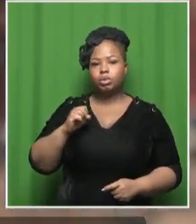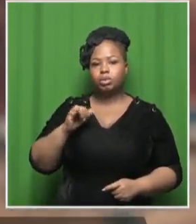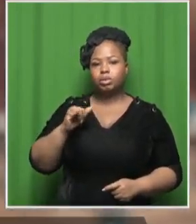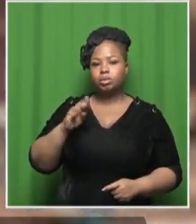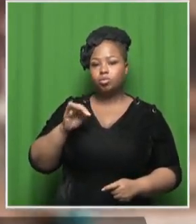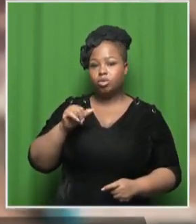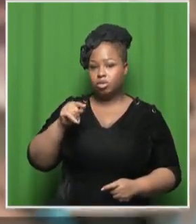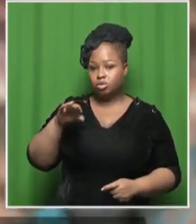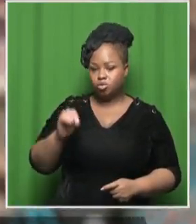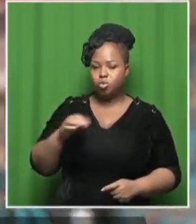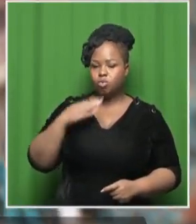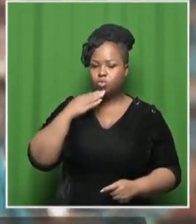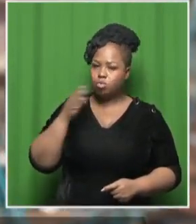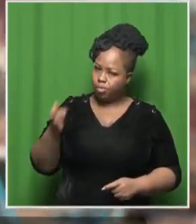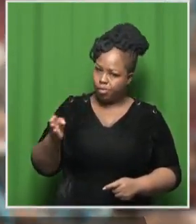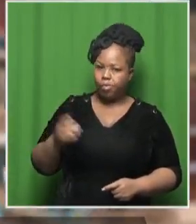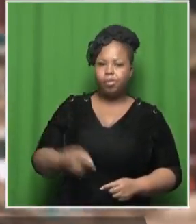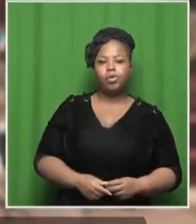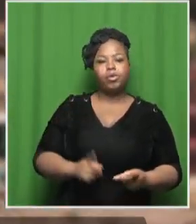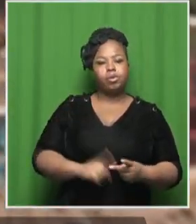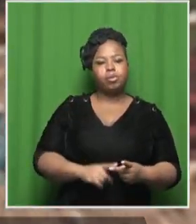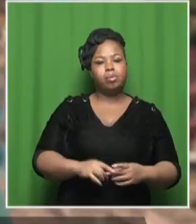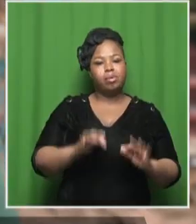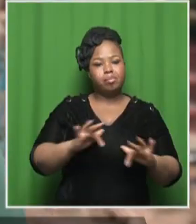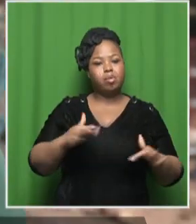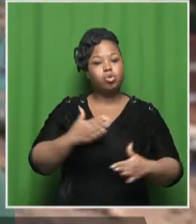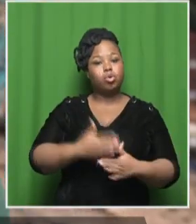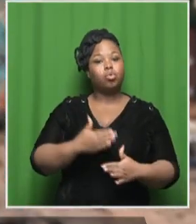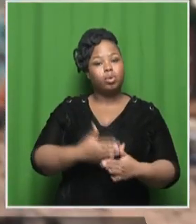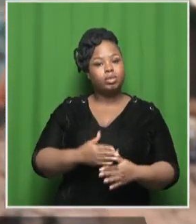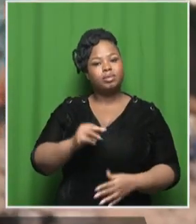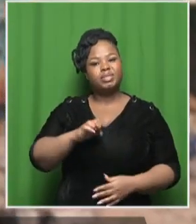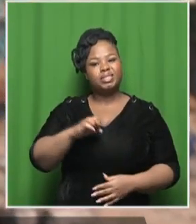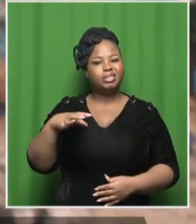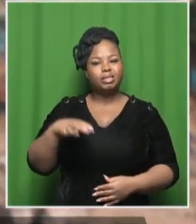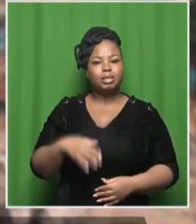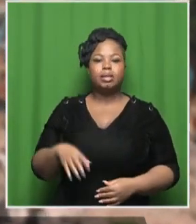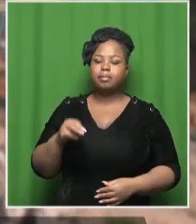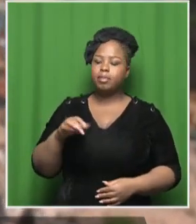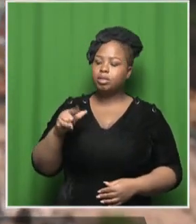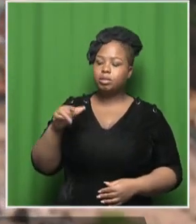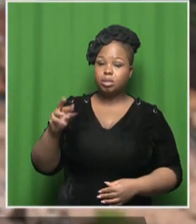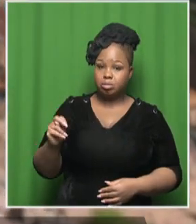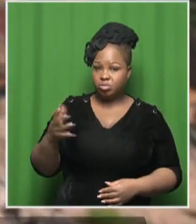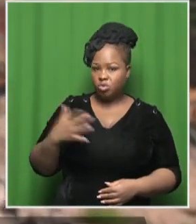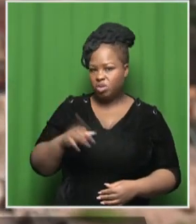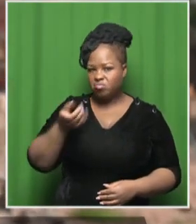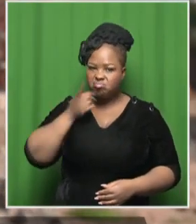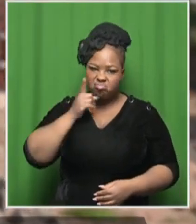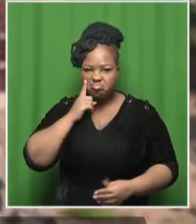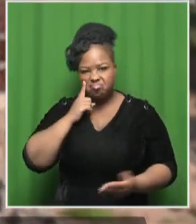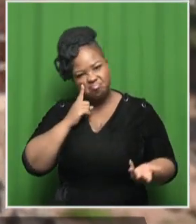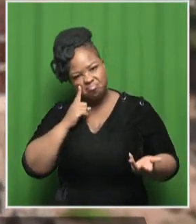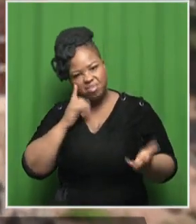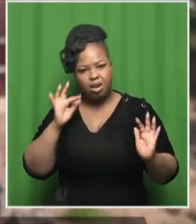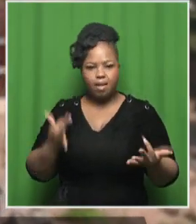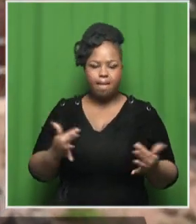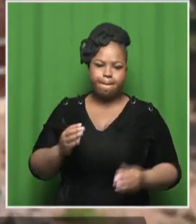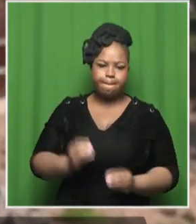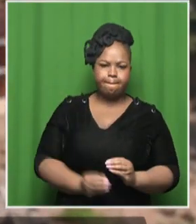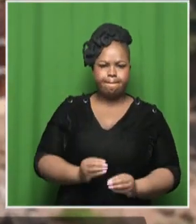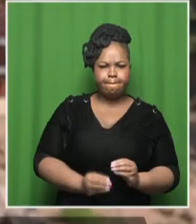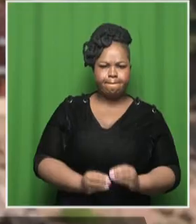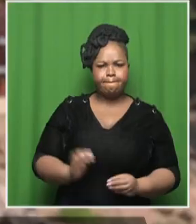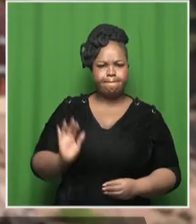who has his pulse on the hand. We've also spoken to Public Works MEC Martin Meyer just to see how they are trying to navigate